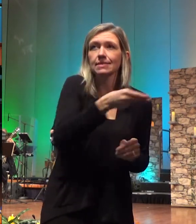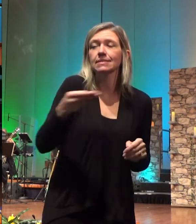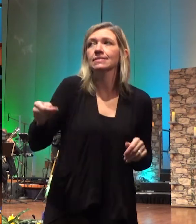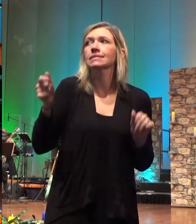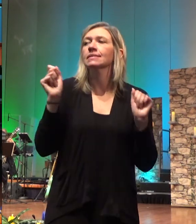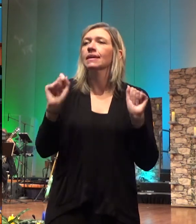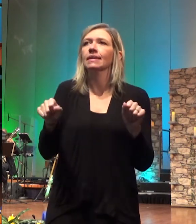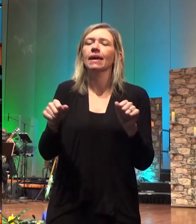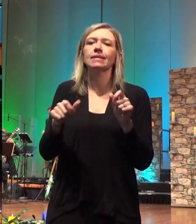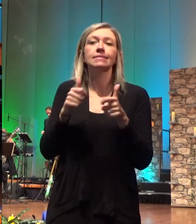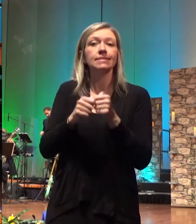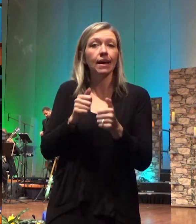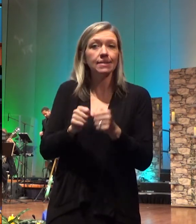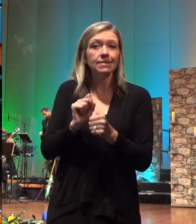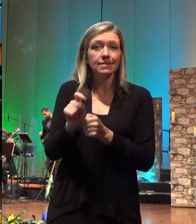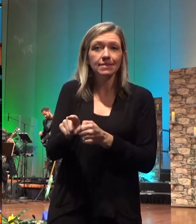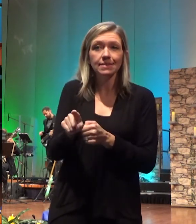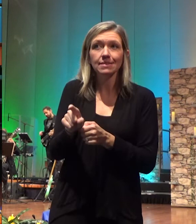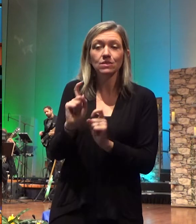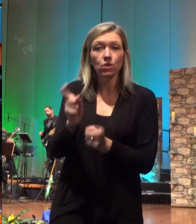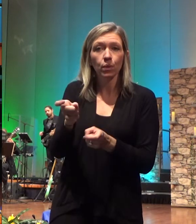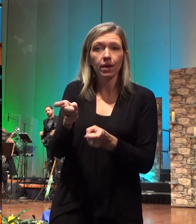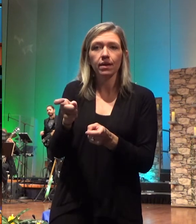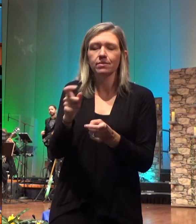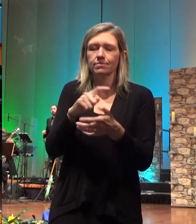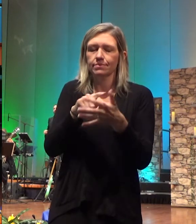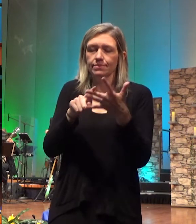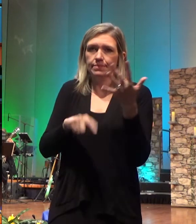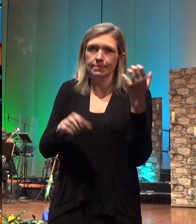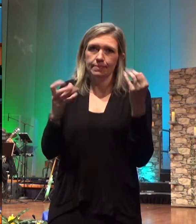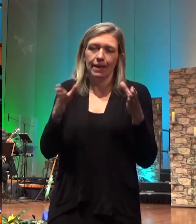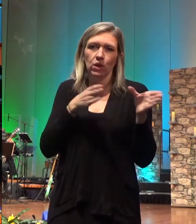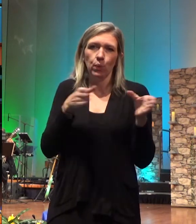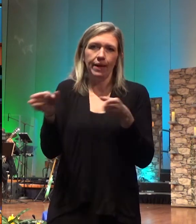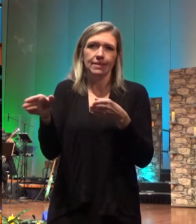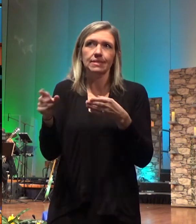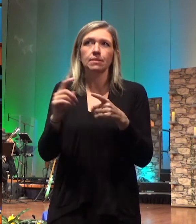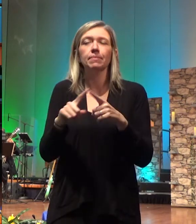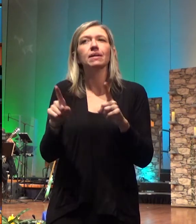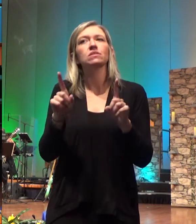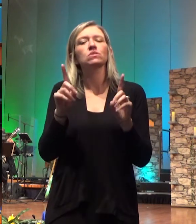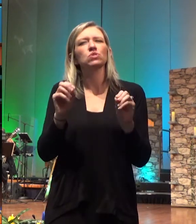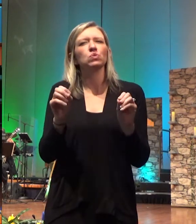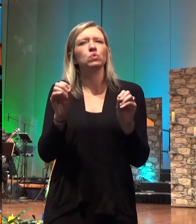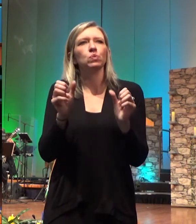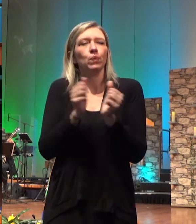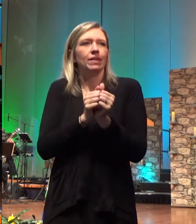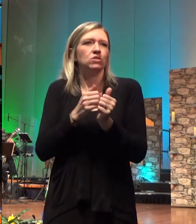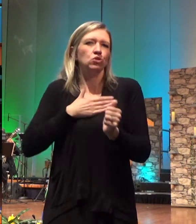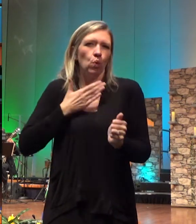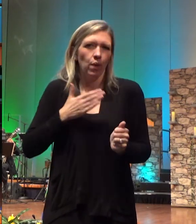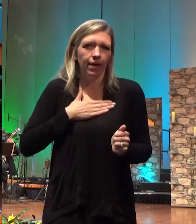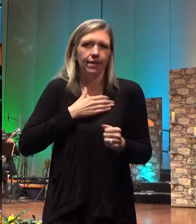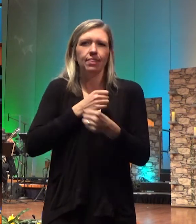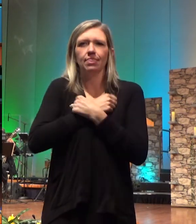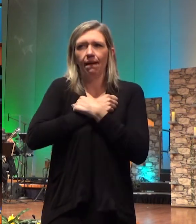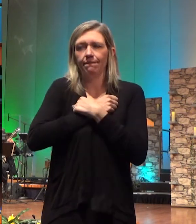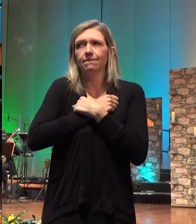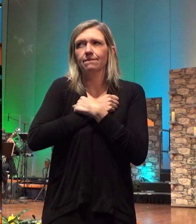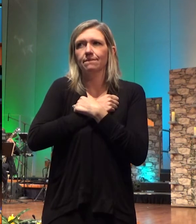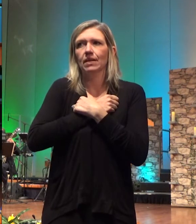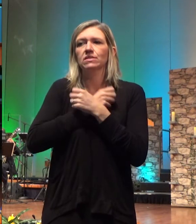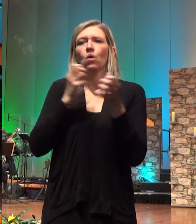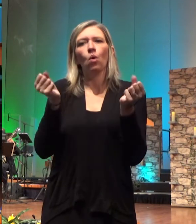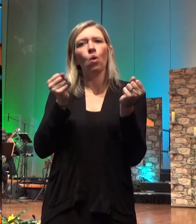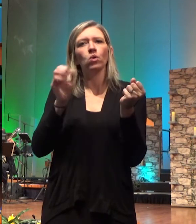can do it by text. All of those ways, but may you do it with joy and great, great love. All right, let's